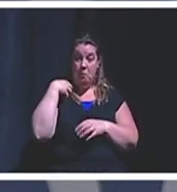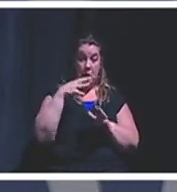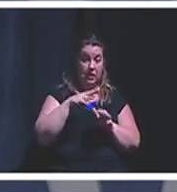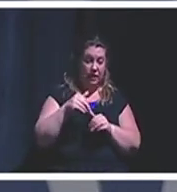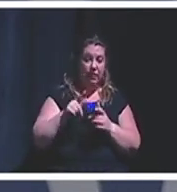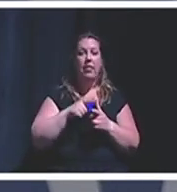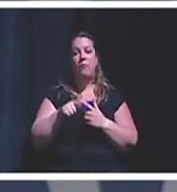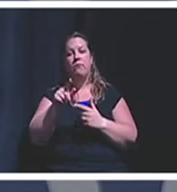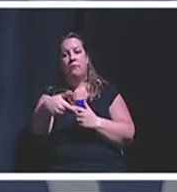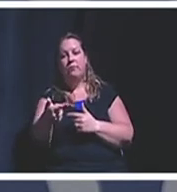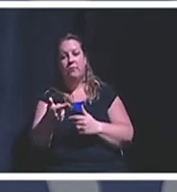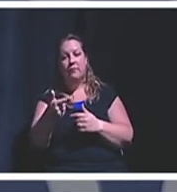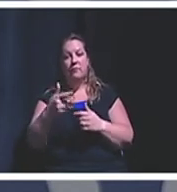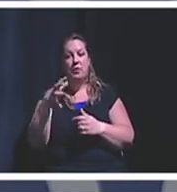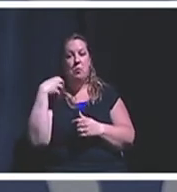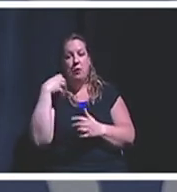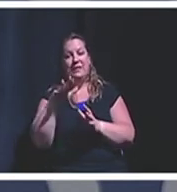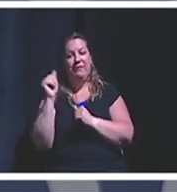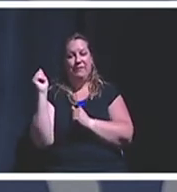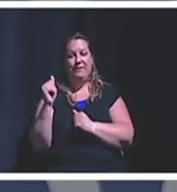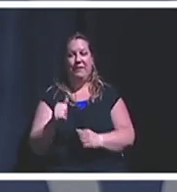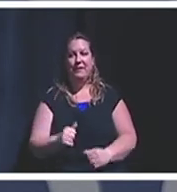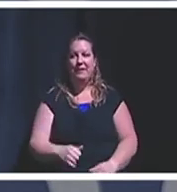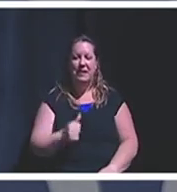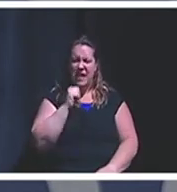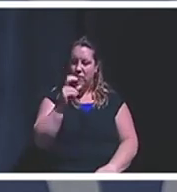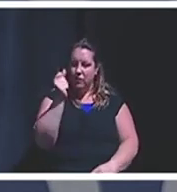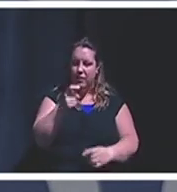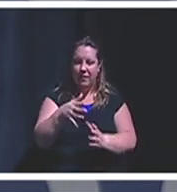immediately afterwards.